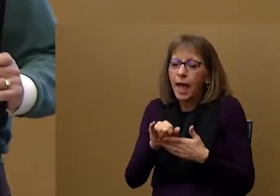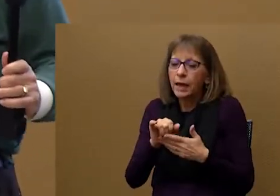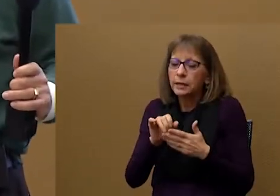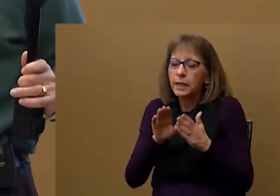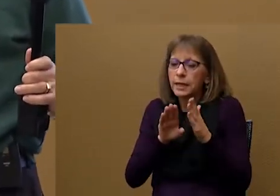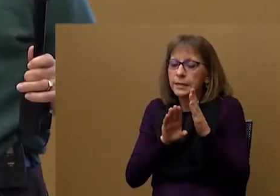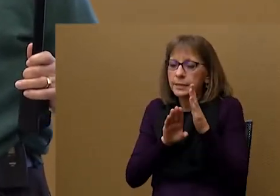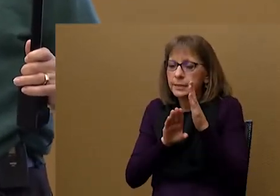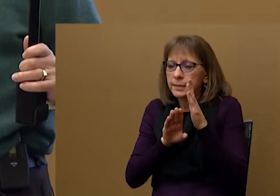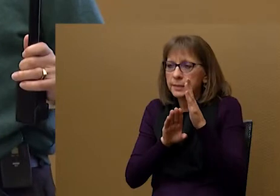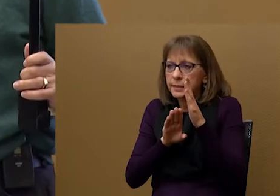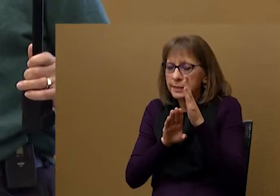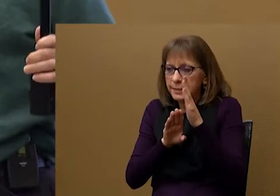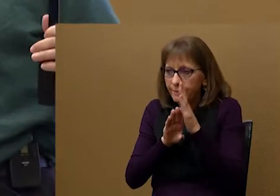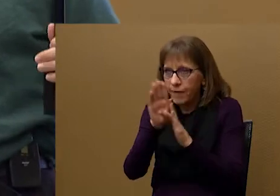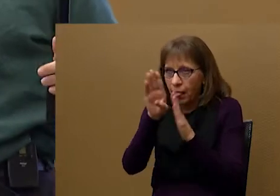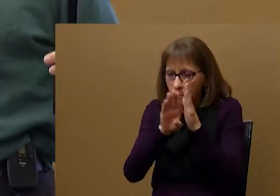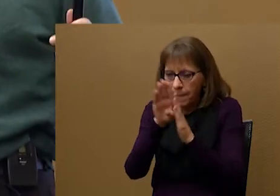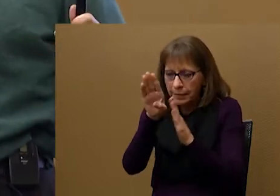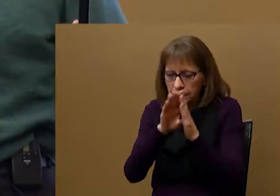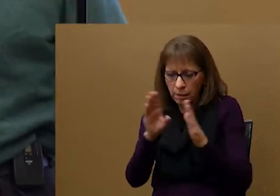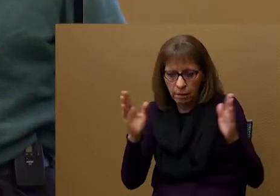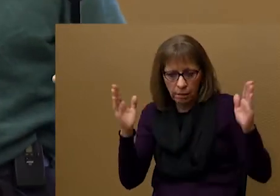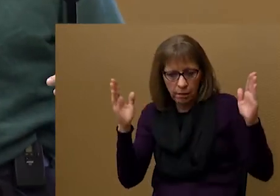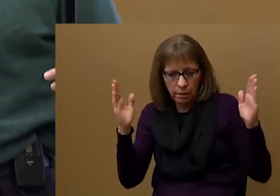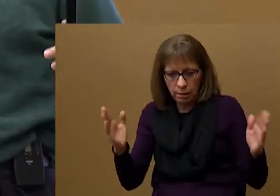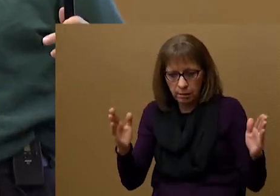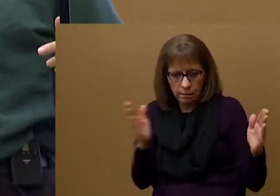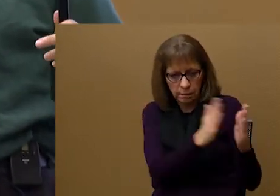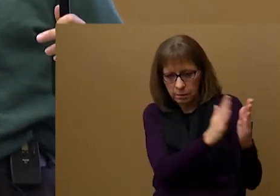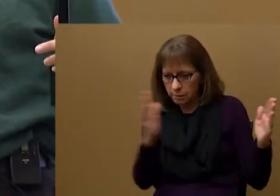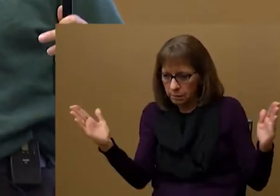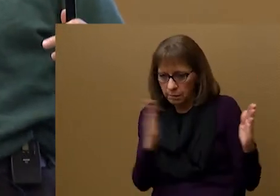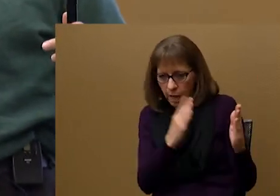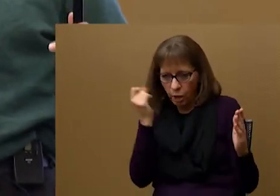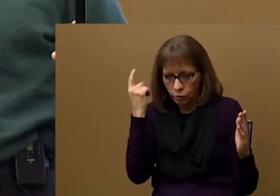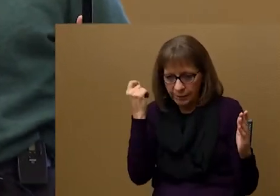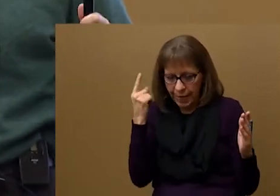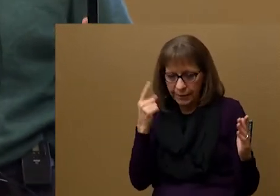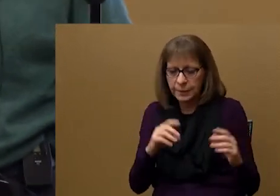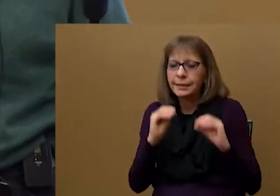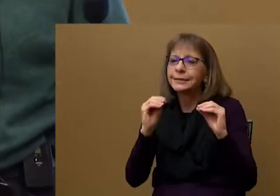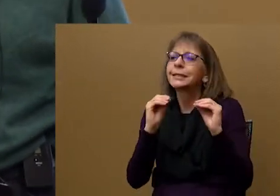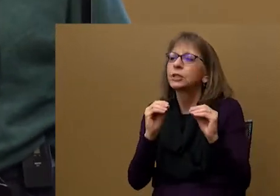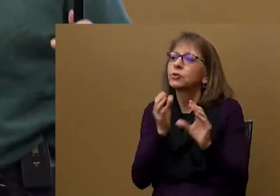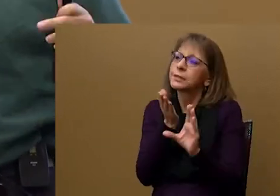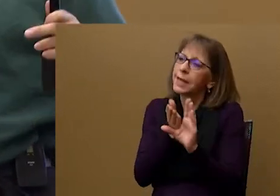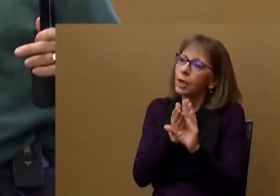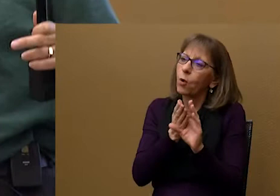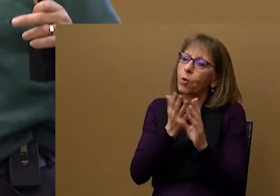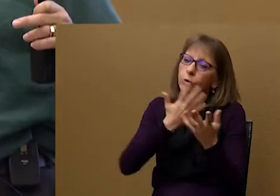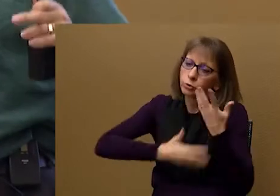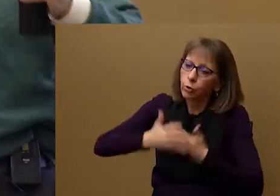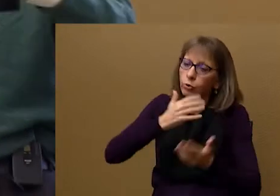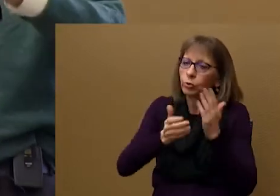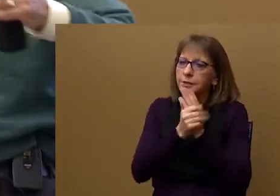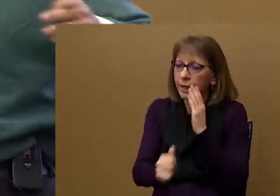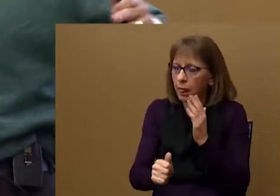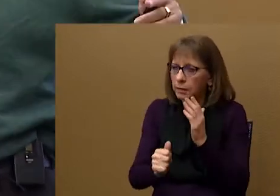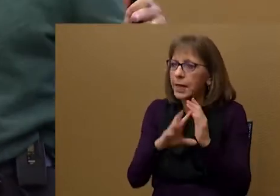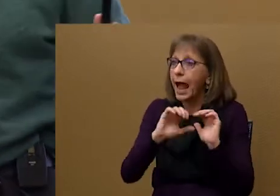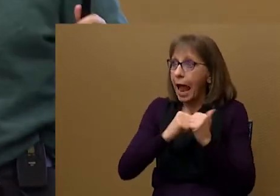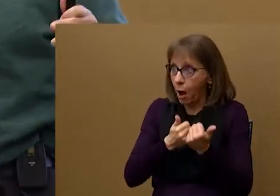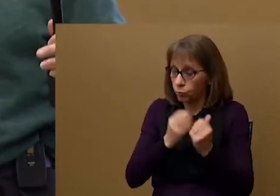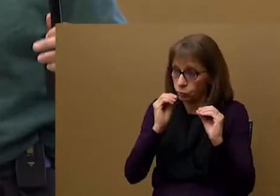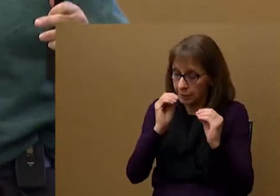I've been doing this for a long time, that a developmental framework and a focus on teaching psychosocial skills and awareness of a variety